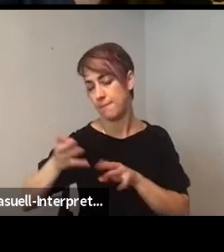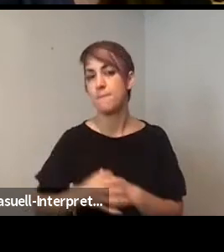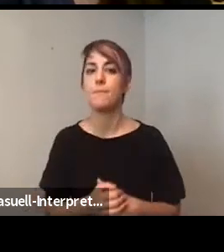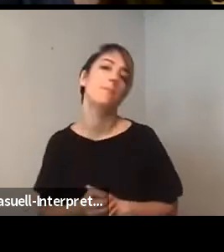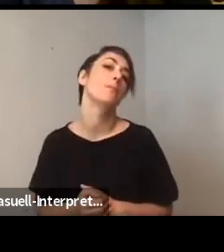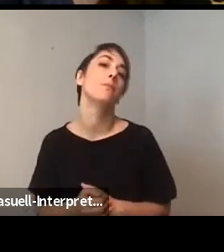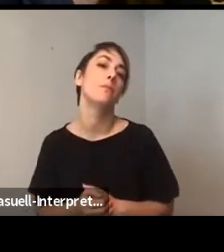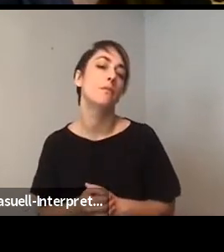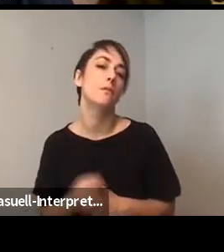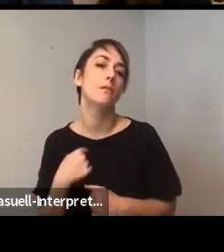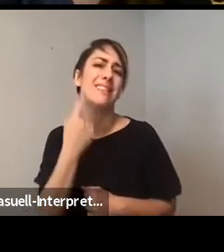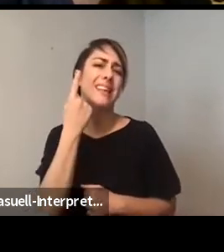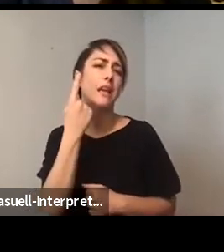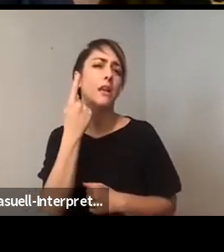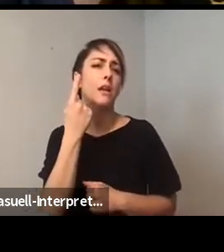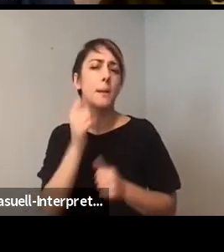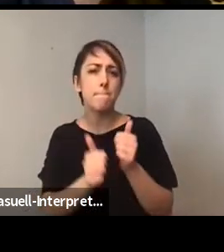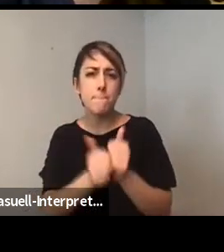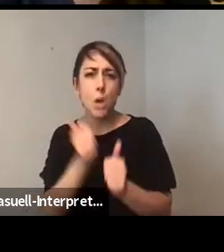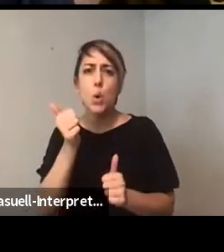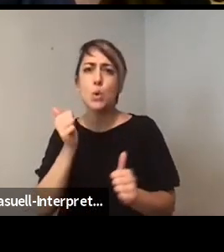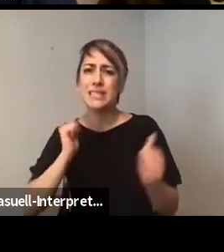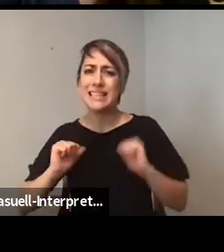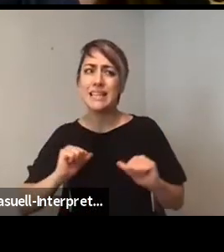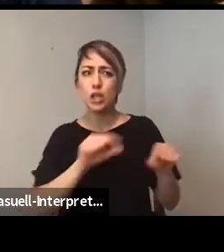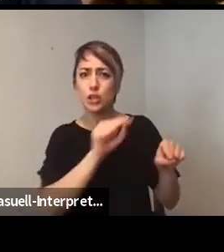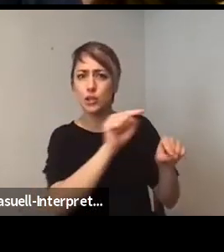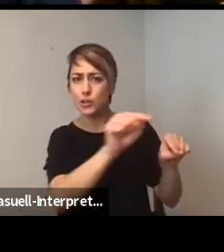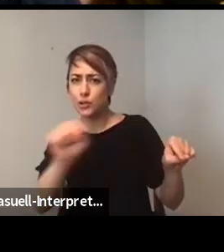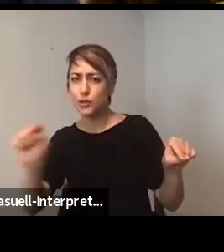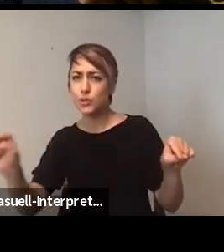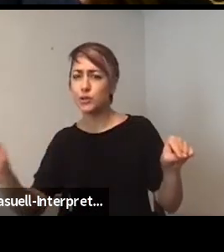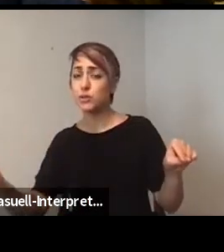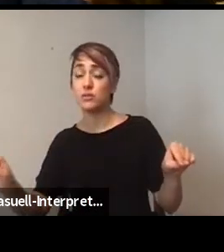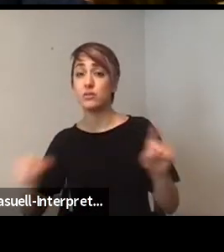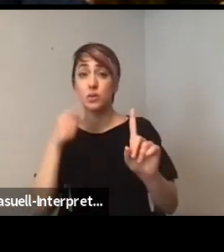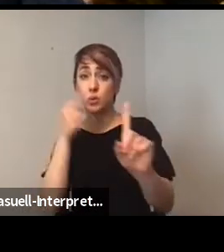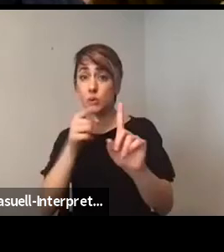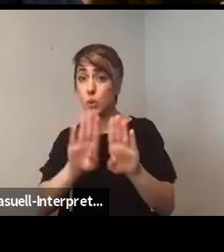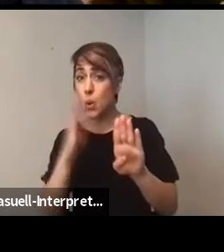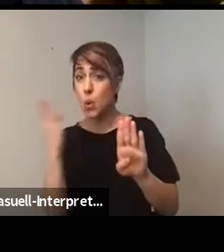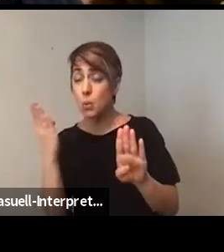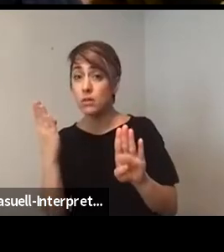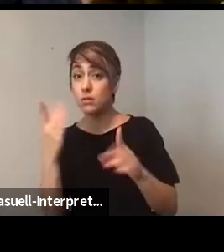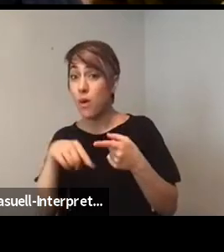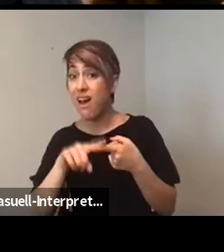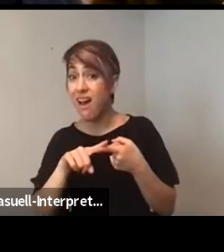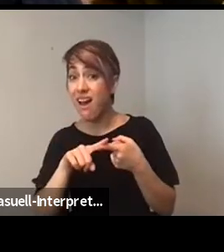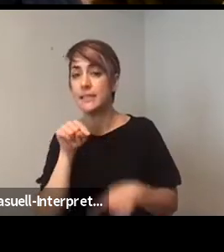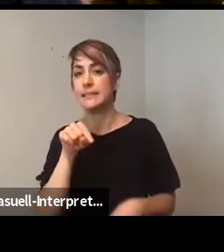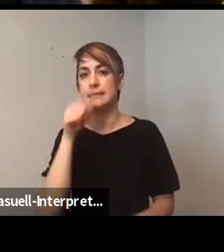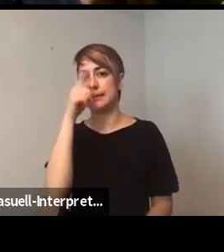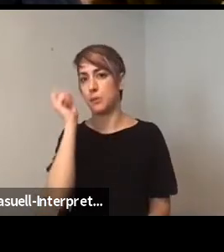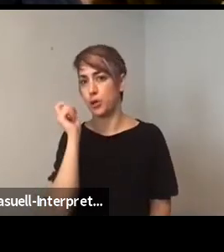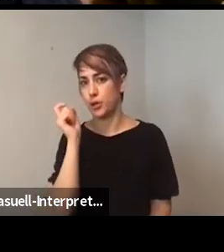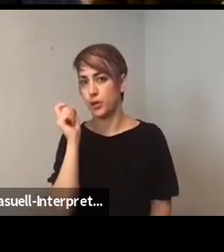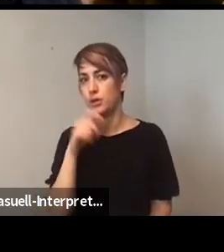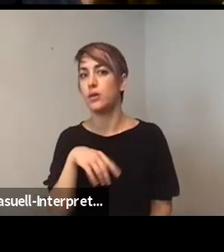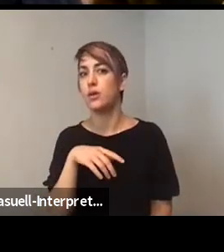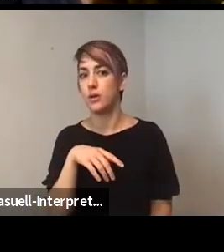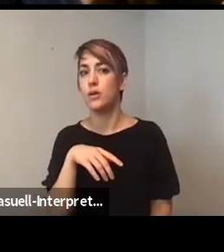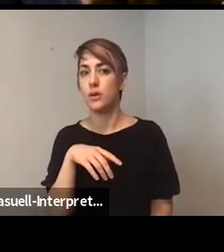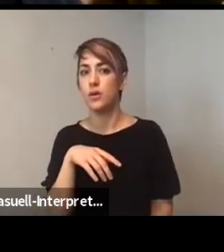are aiming towards this summer, because now that we are allowed to get out, this is the time that we can actually